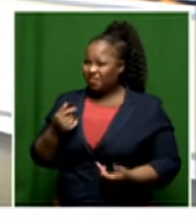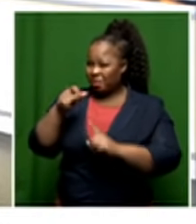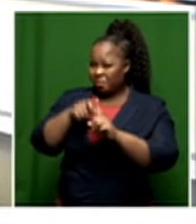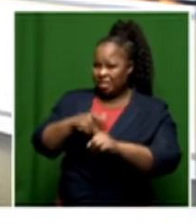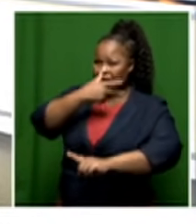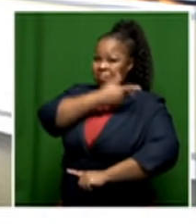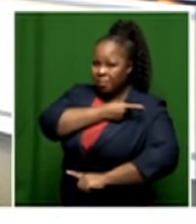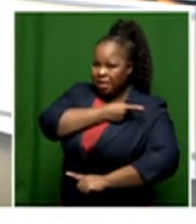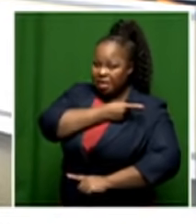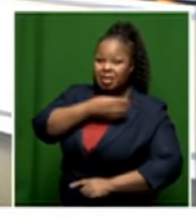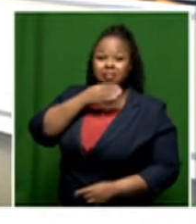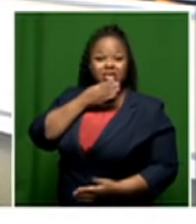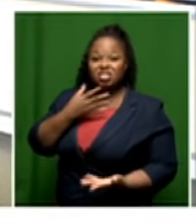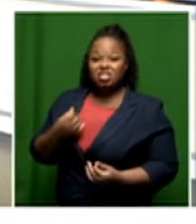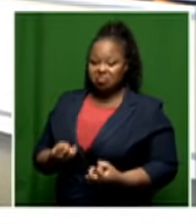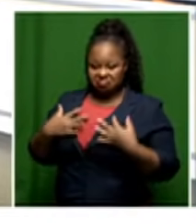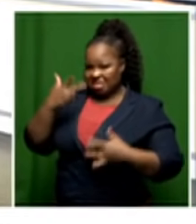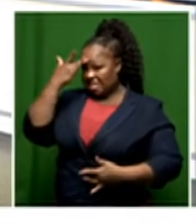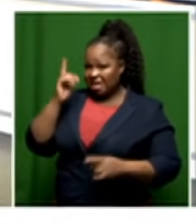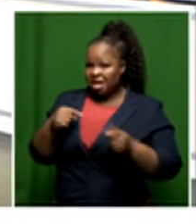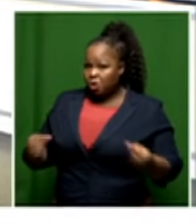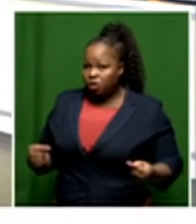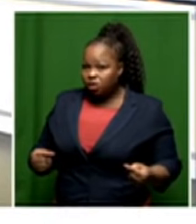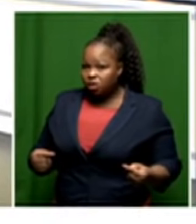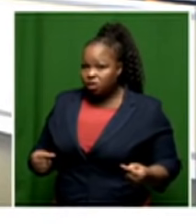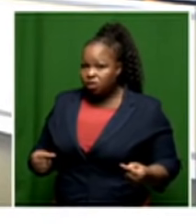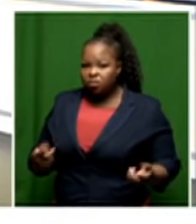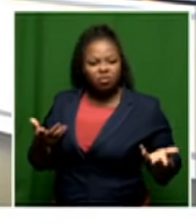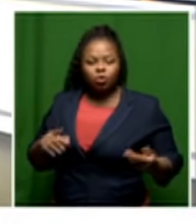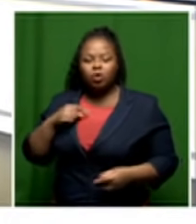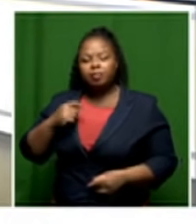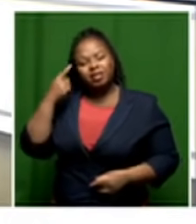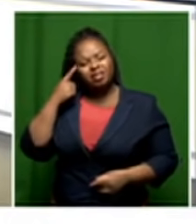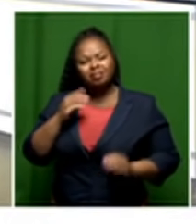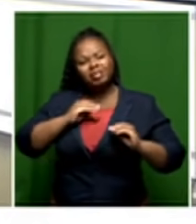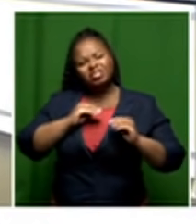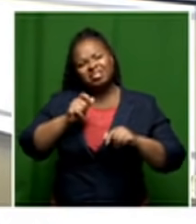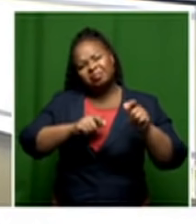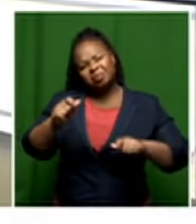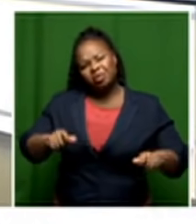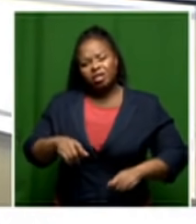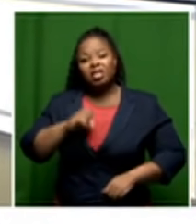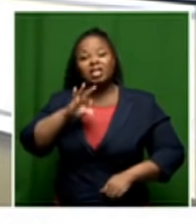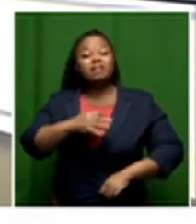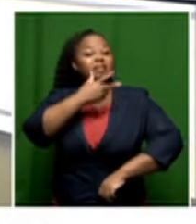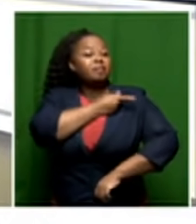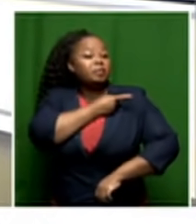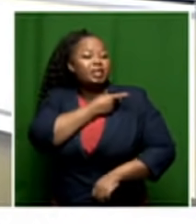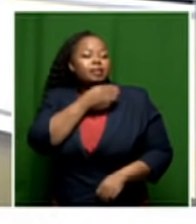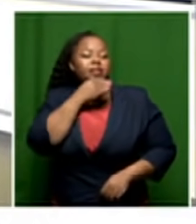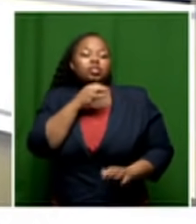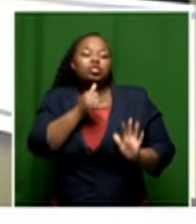get COVID, because that, I think, is a very important thing we need to put across. If you do have the vaccine, it's